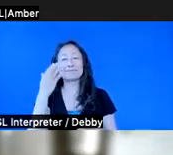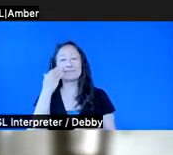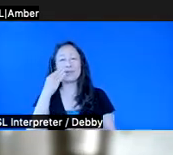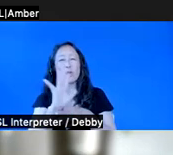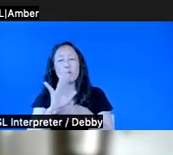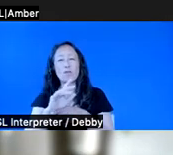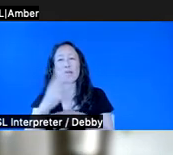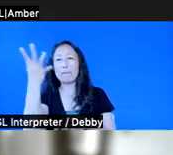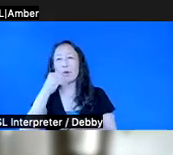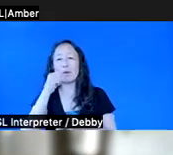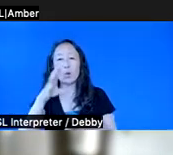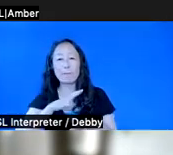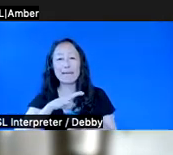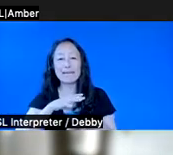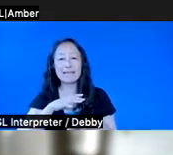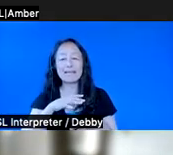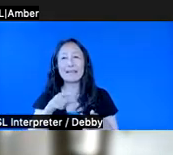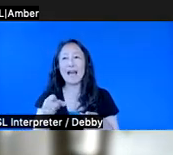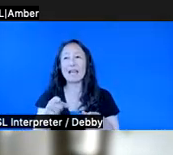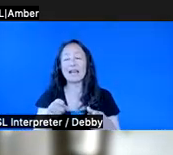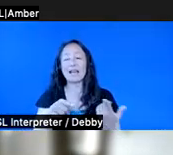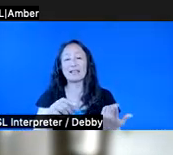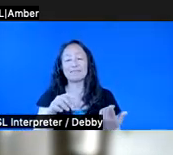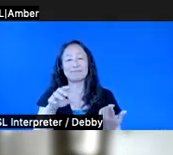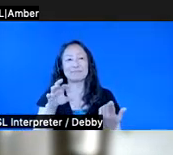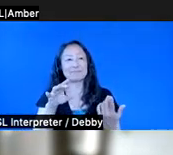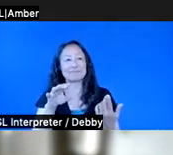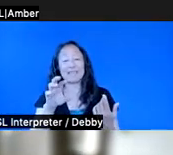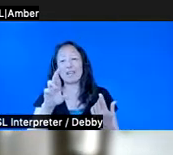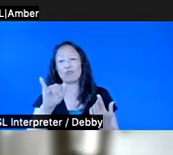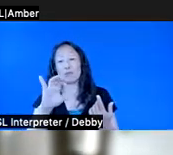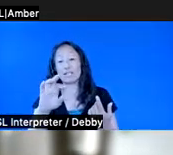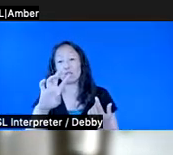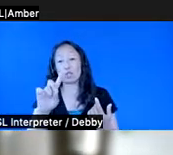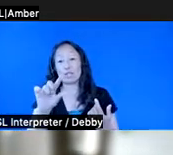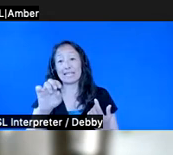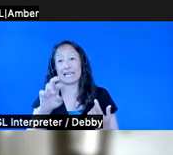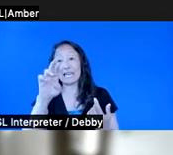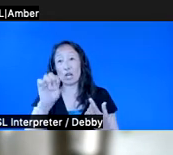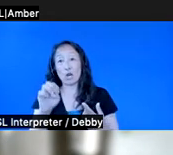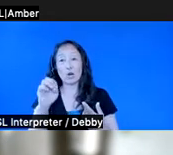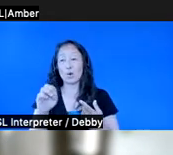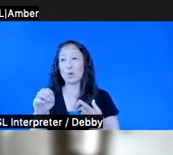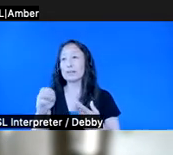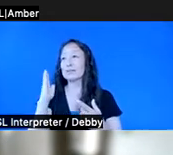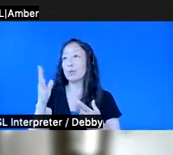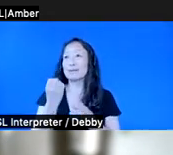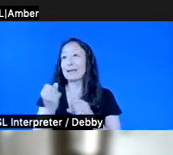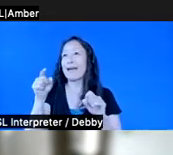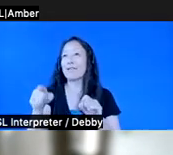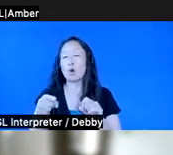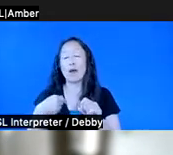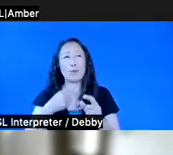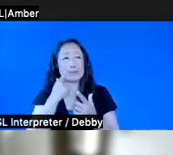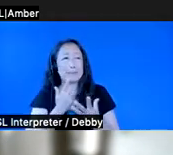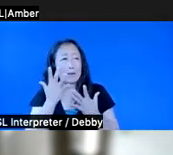her feet. And I am so embarrassed that I had that notion about prostitution,